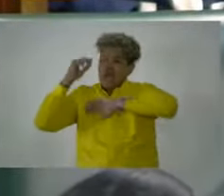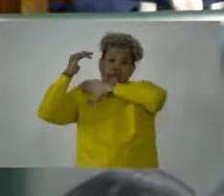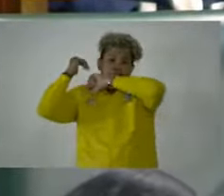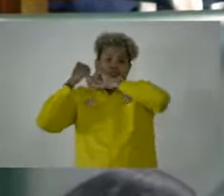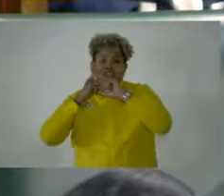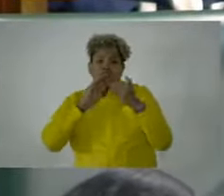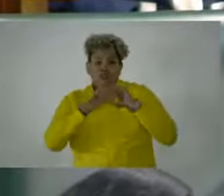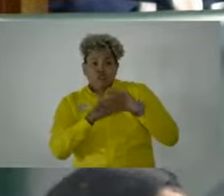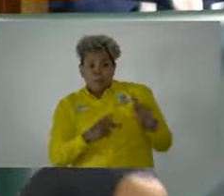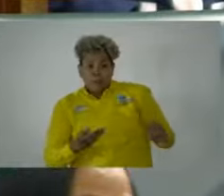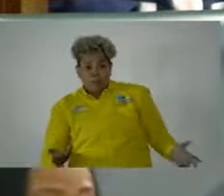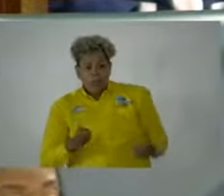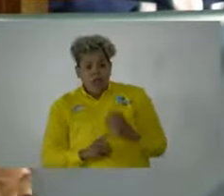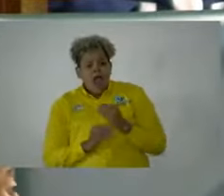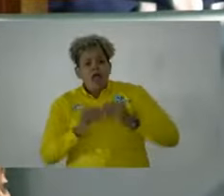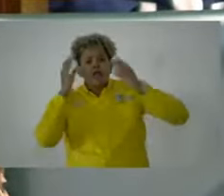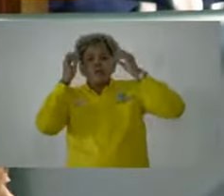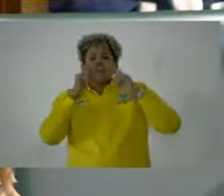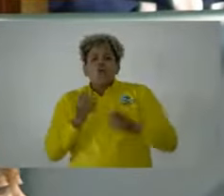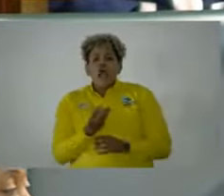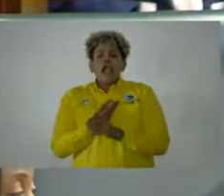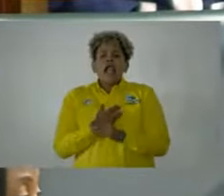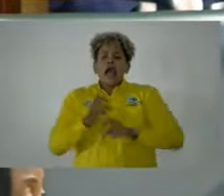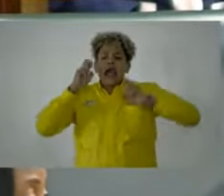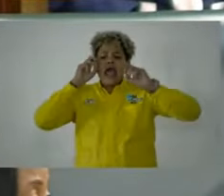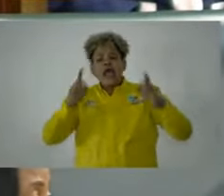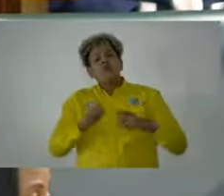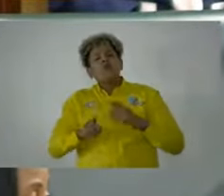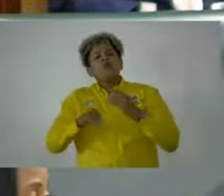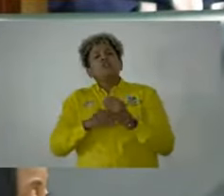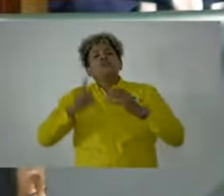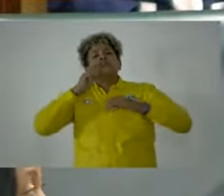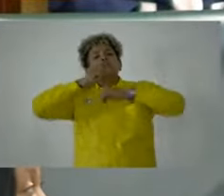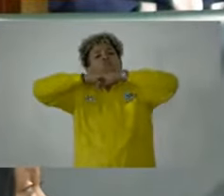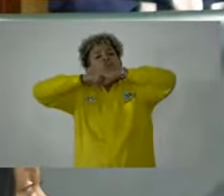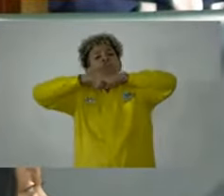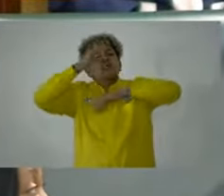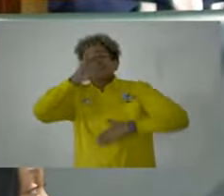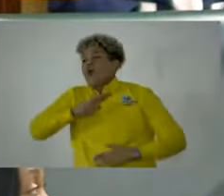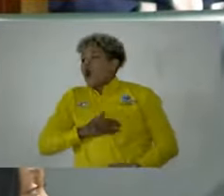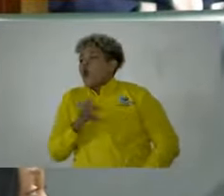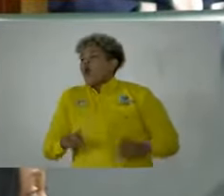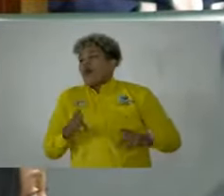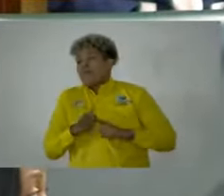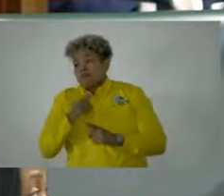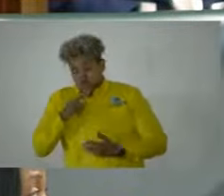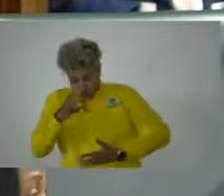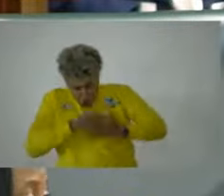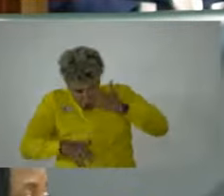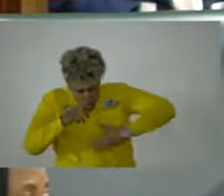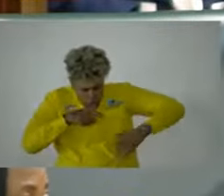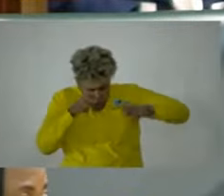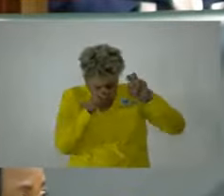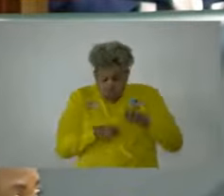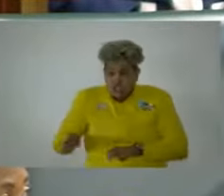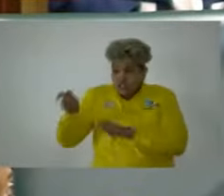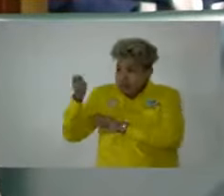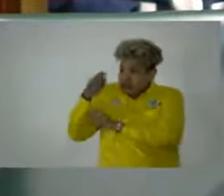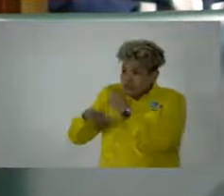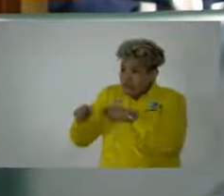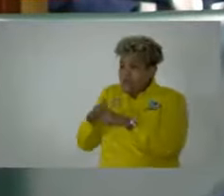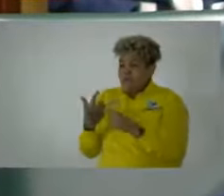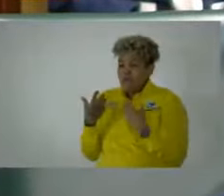expectations of Jamaicans concerning land, education, security for our people, social transformation,